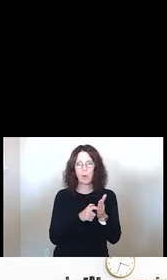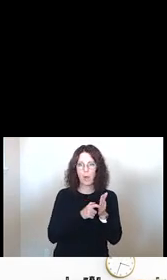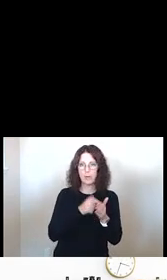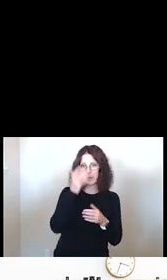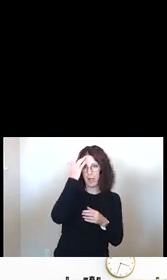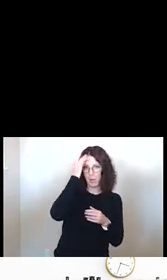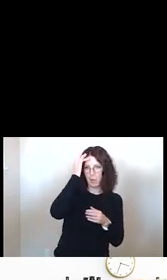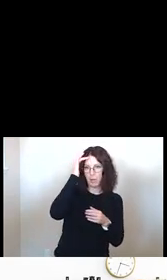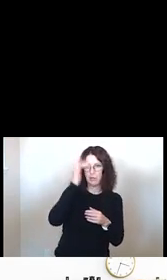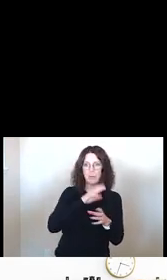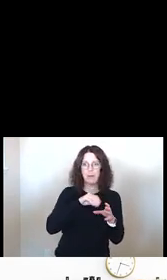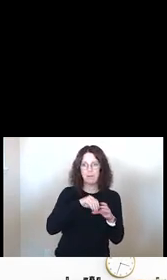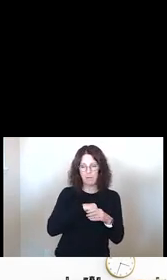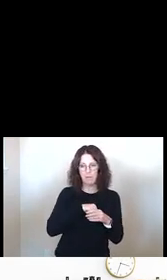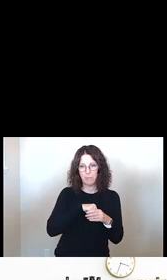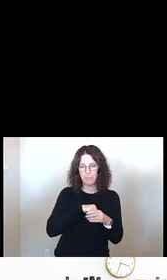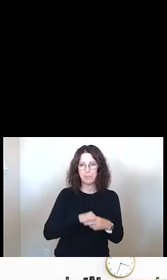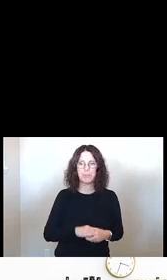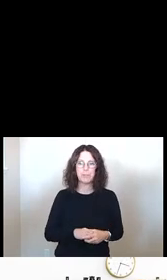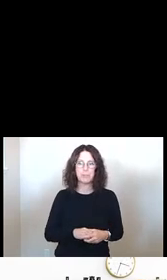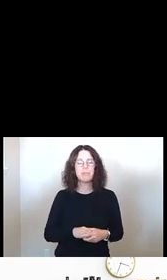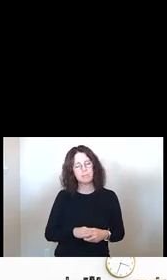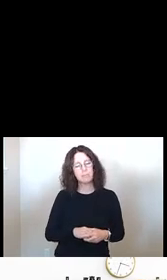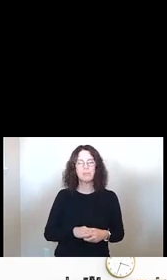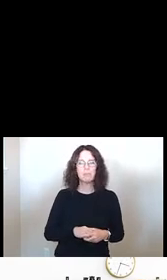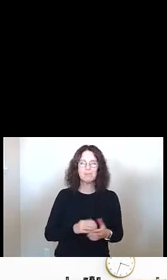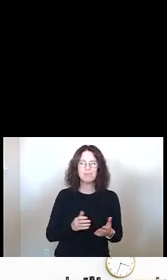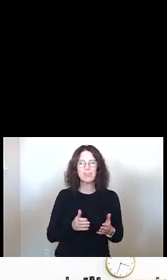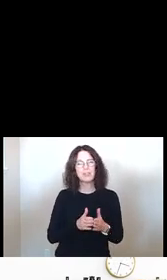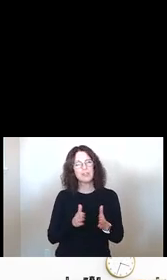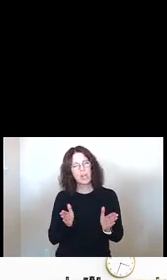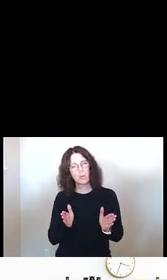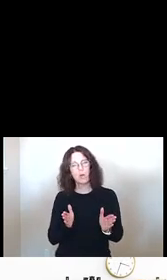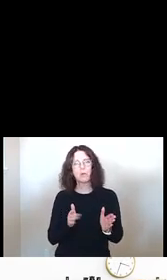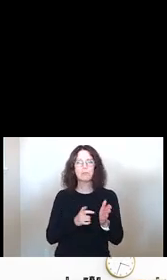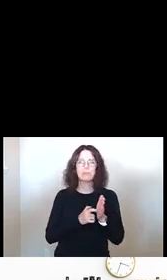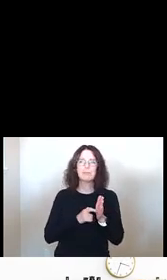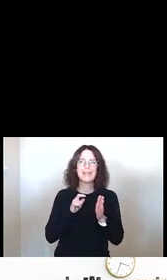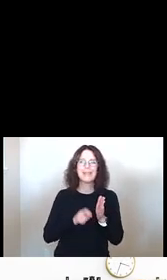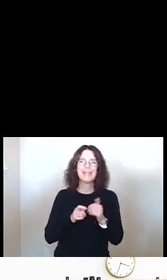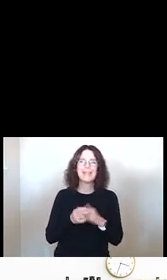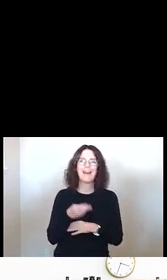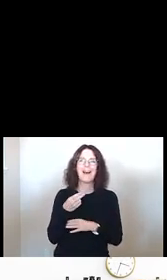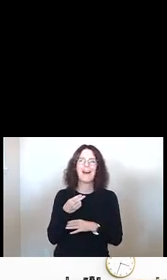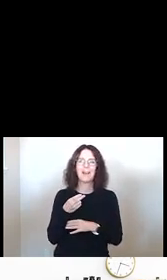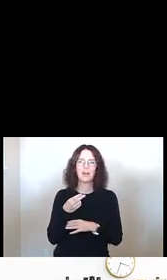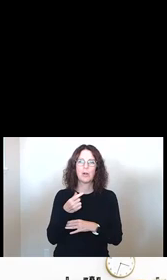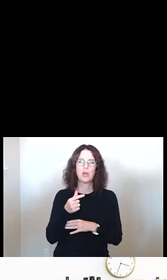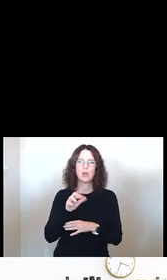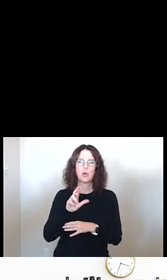other social sciences, generally requires students to have to carry higher grades through their